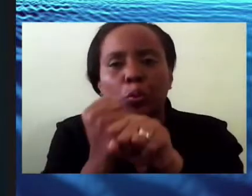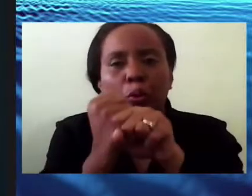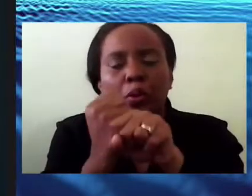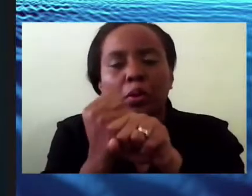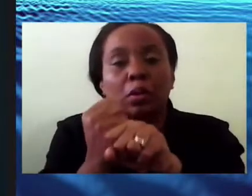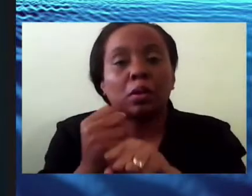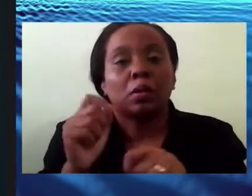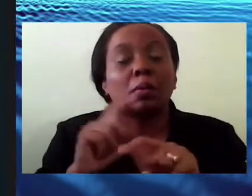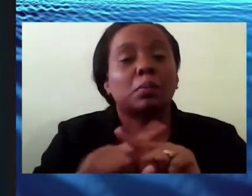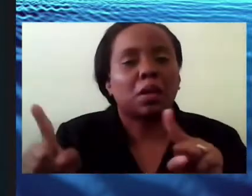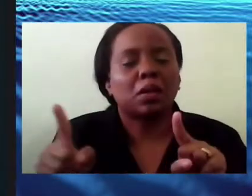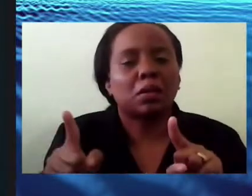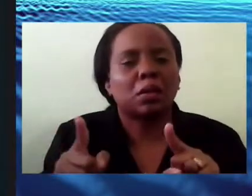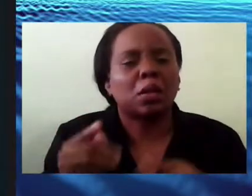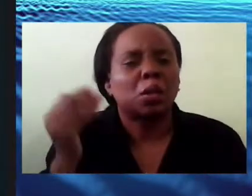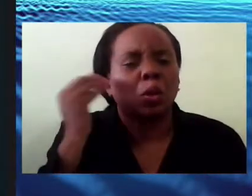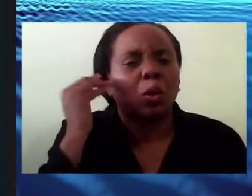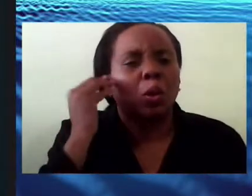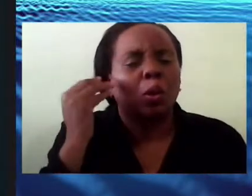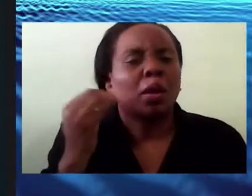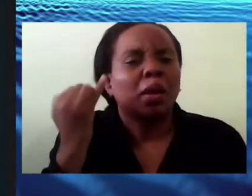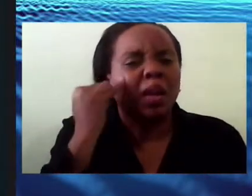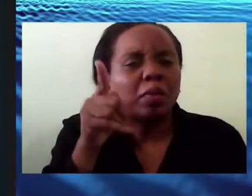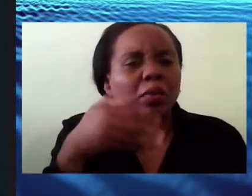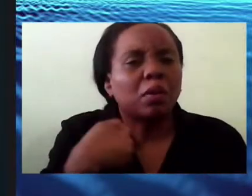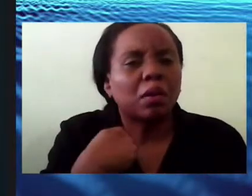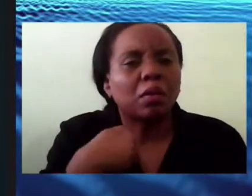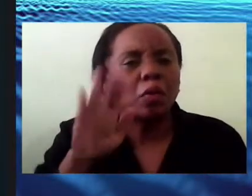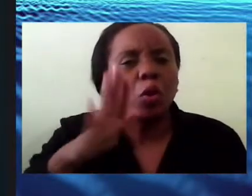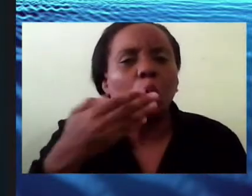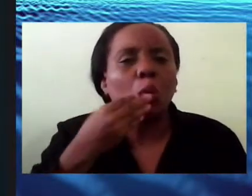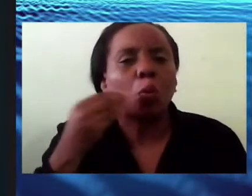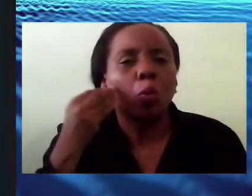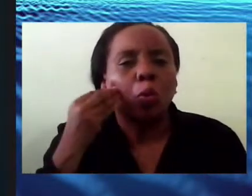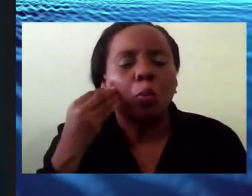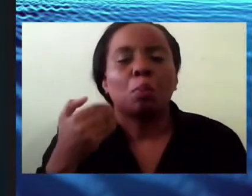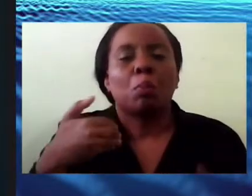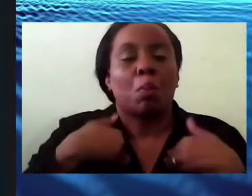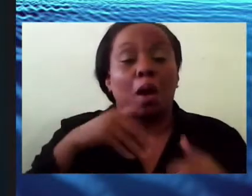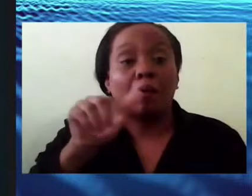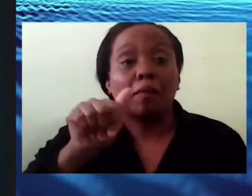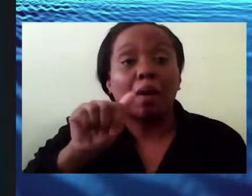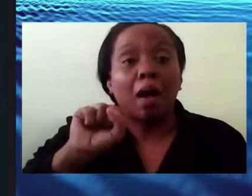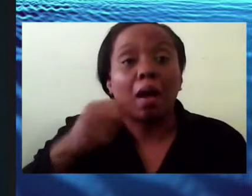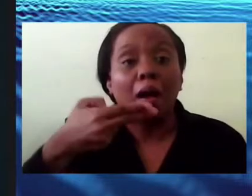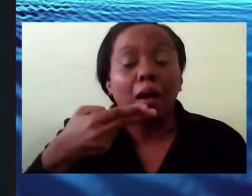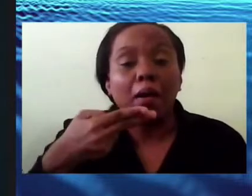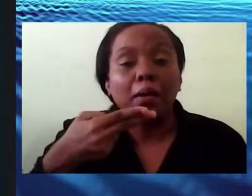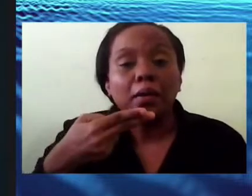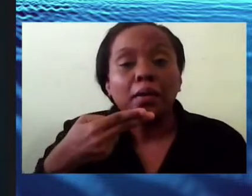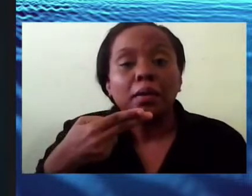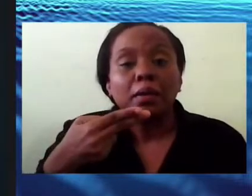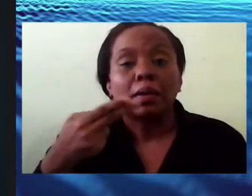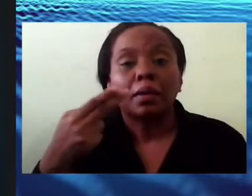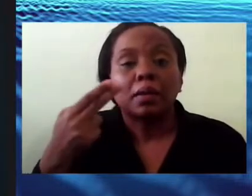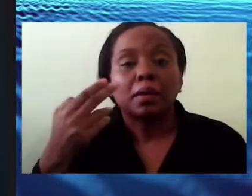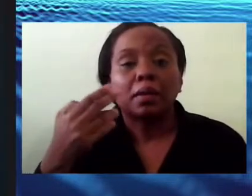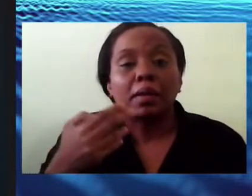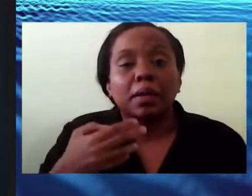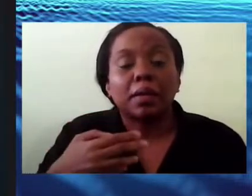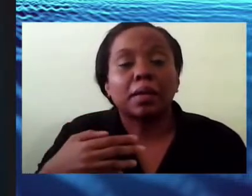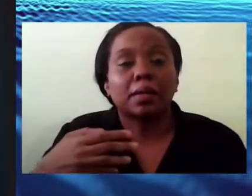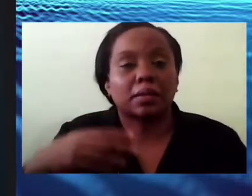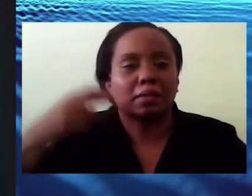of you who have ash in your yard, or if you look on the sidewalk or the road, you will see that the ash, where it's hardened, is hardened almost in